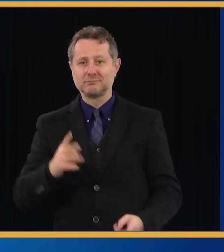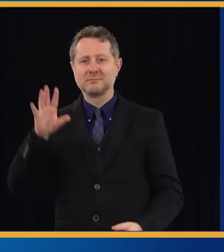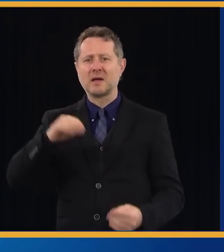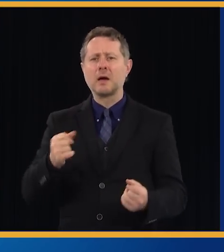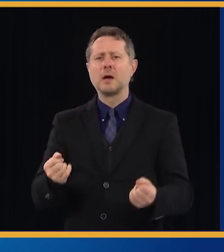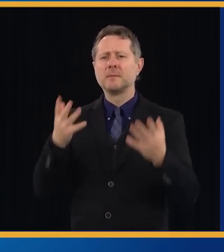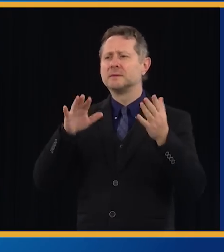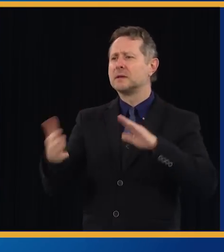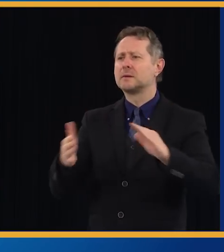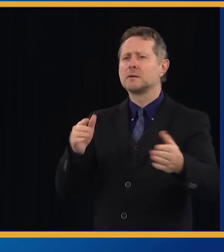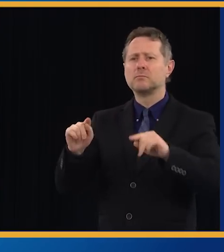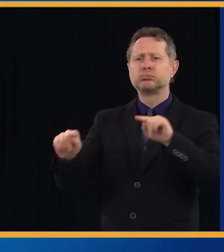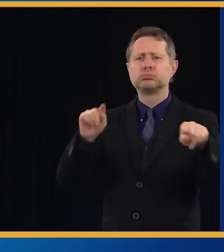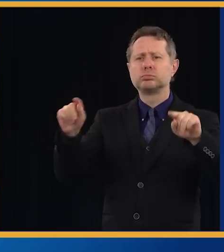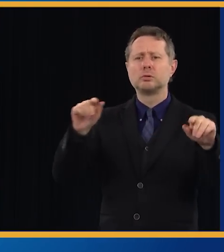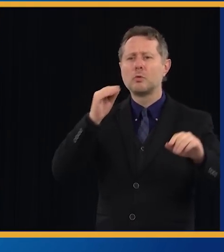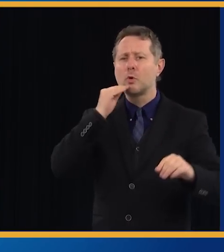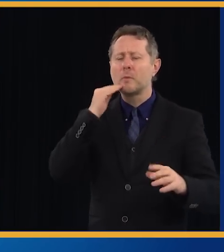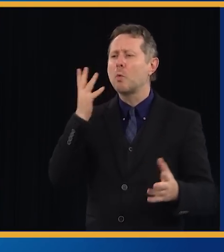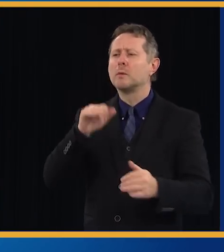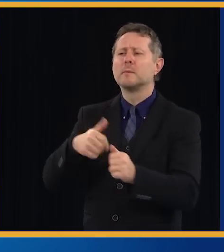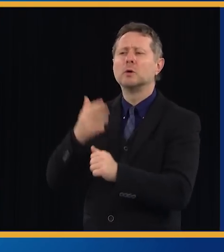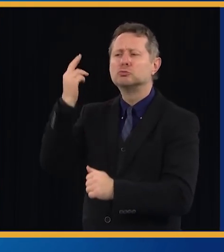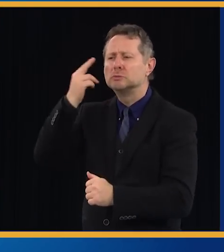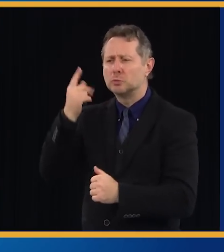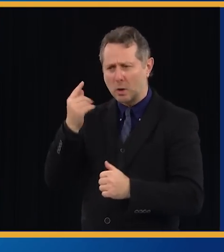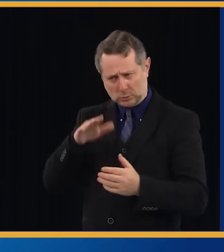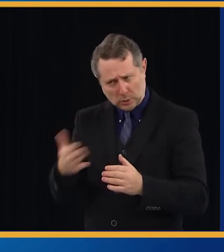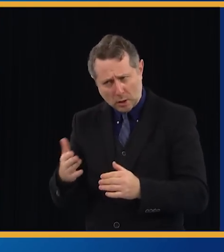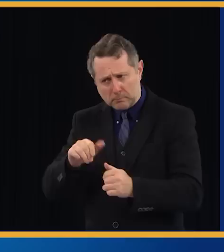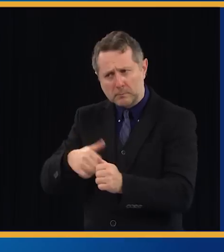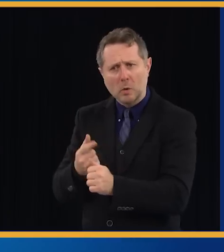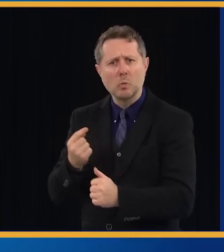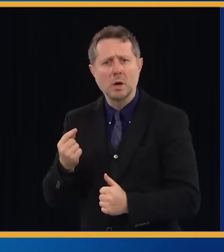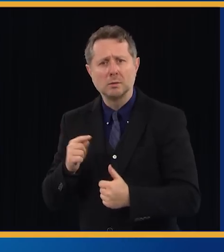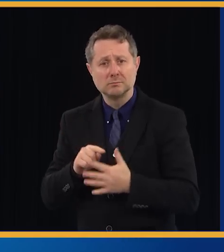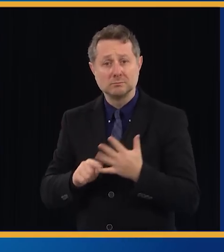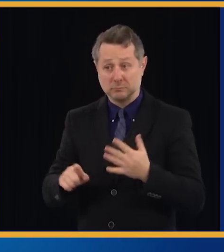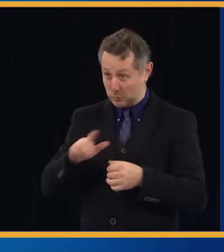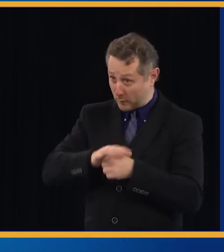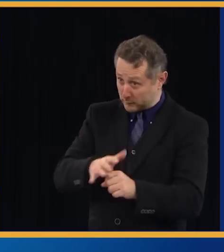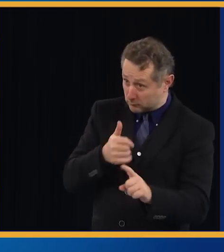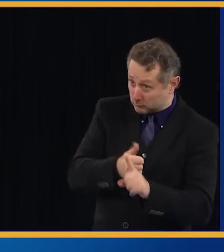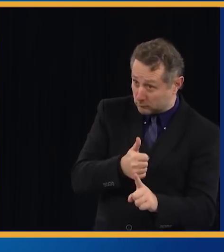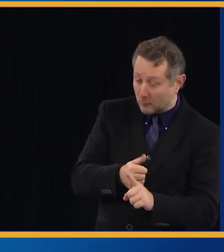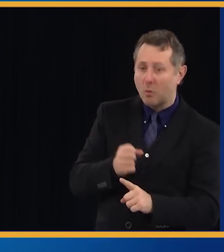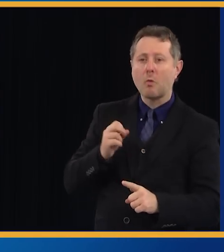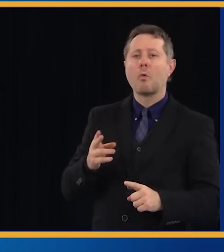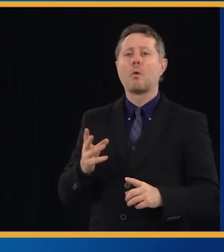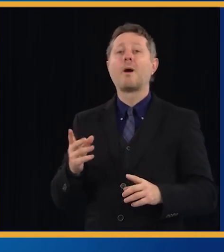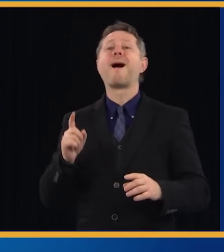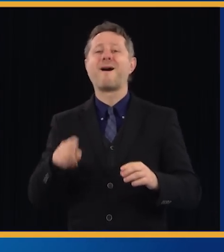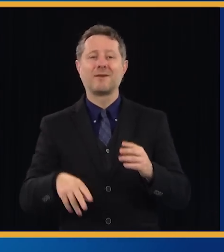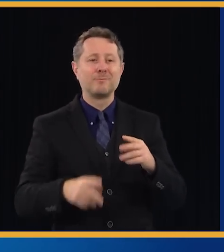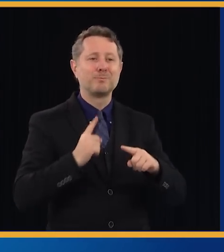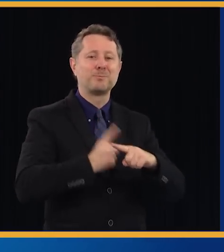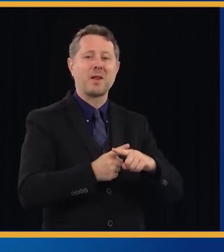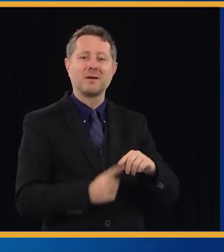for those at-home deaths, and then add them to the number of deaths connected to COVID.